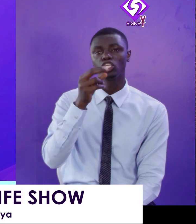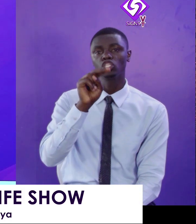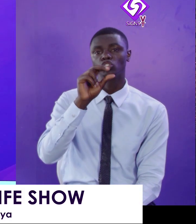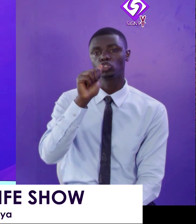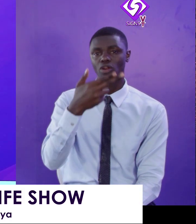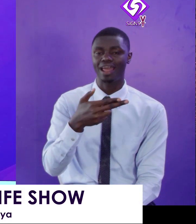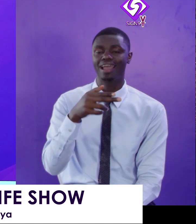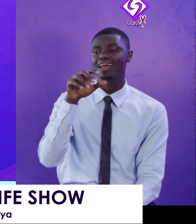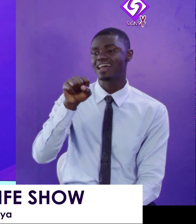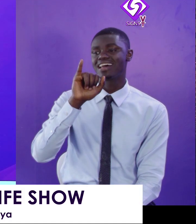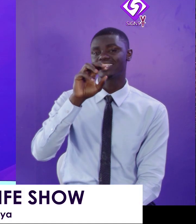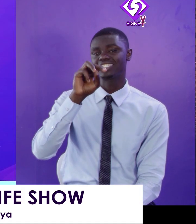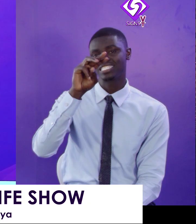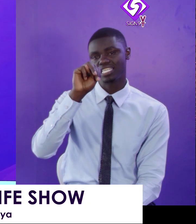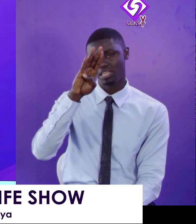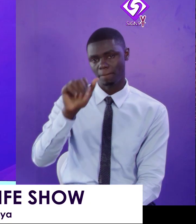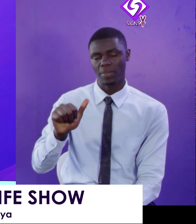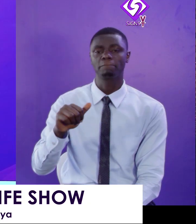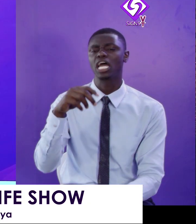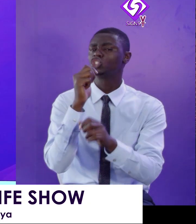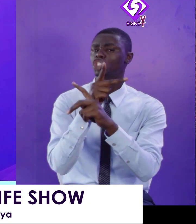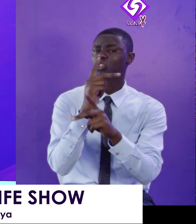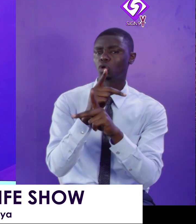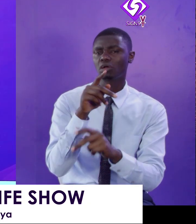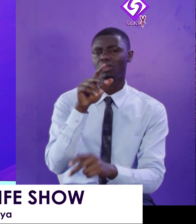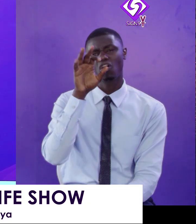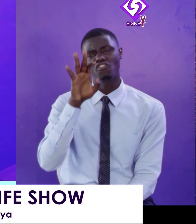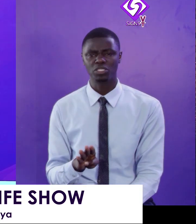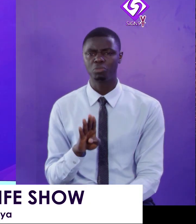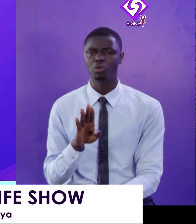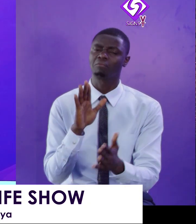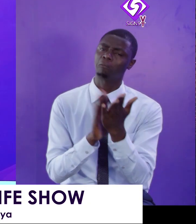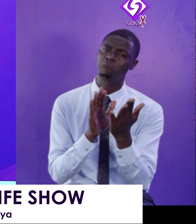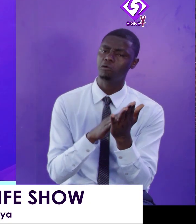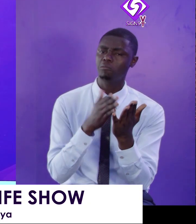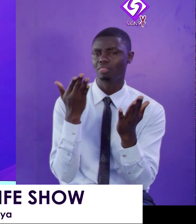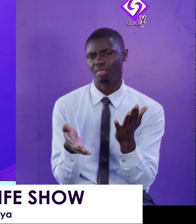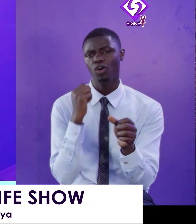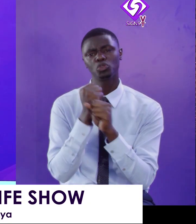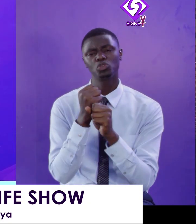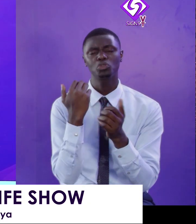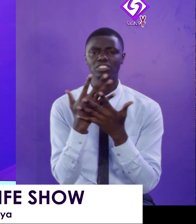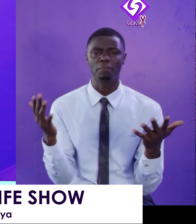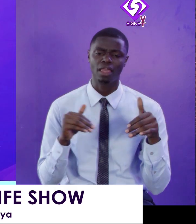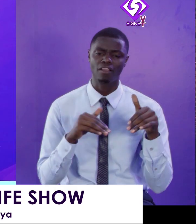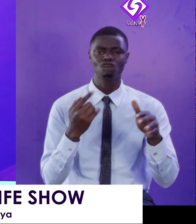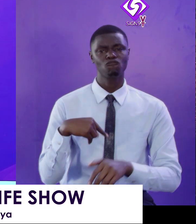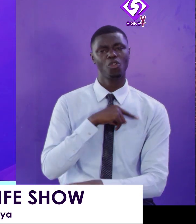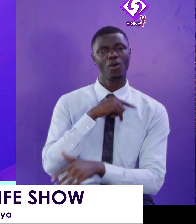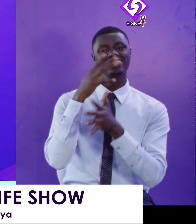TikTok. Go in there, just follow, give a view there, do something, be my follower there.